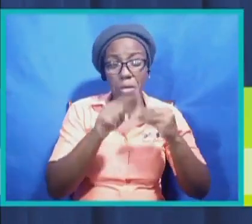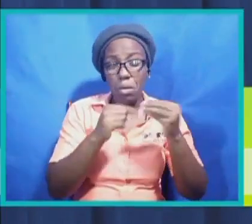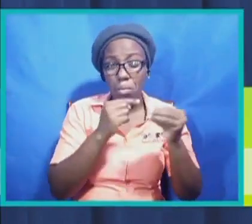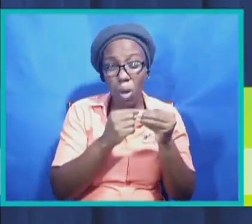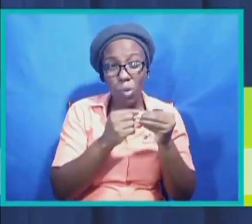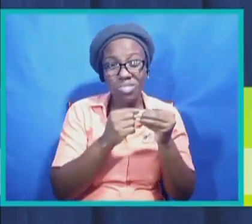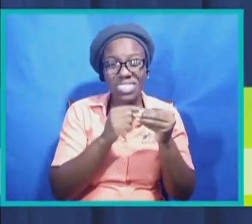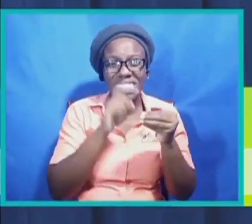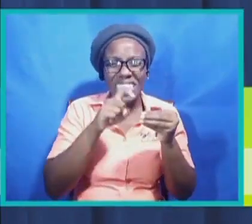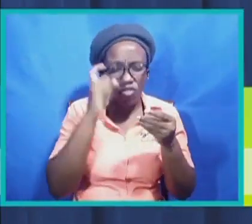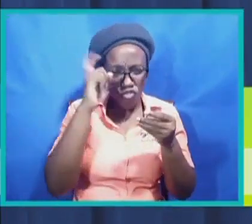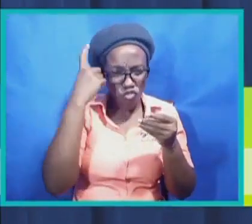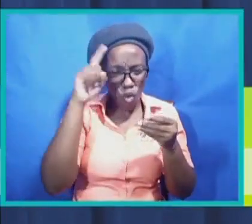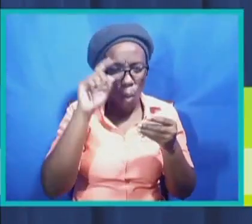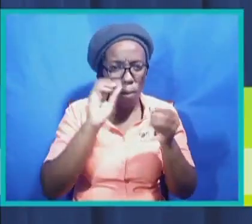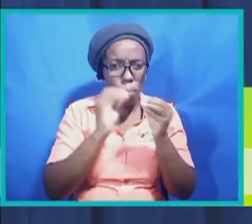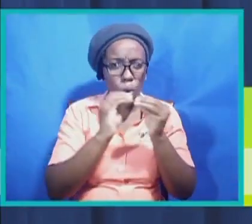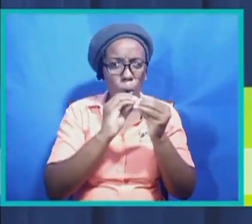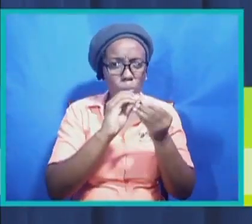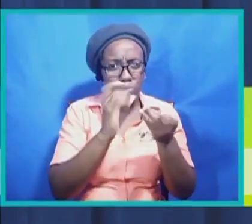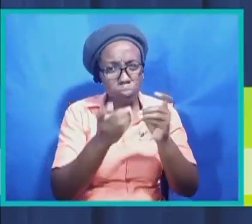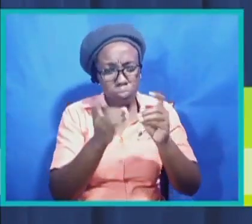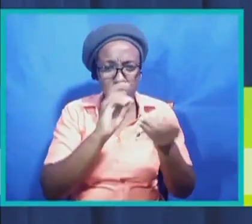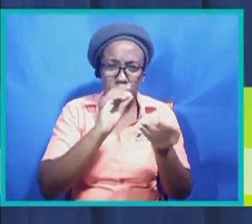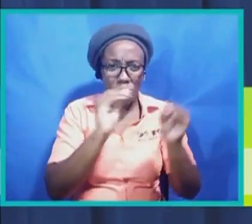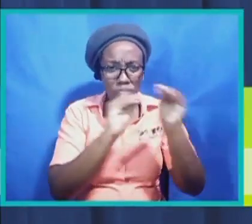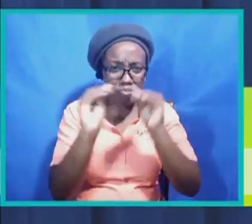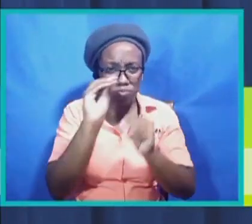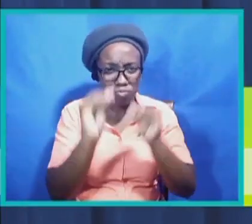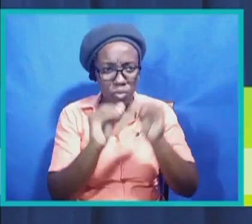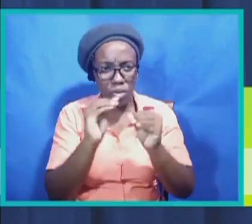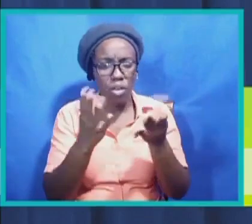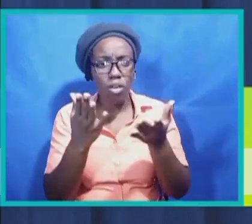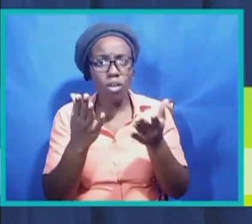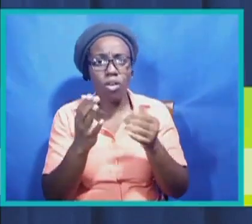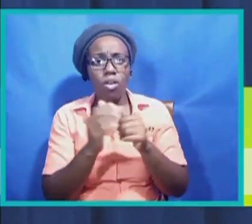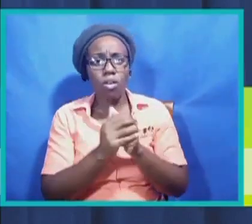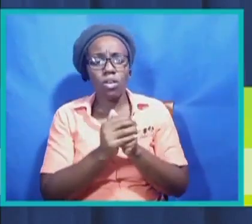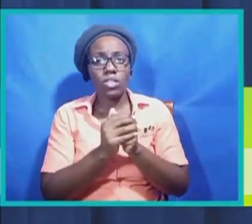to cater for the needs of all the students. That